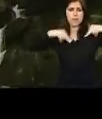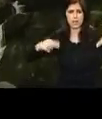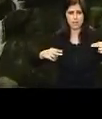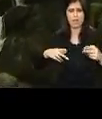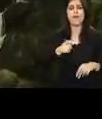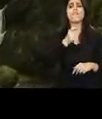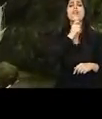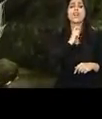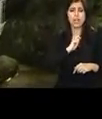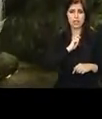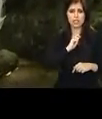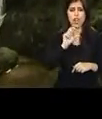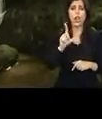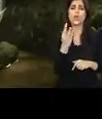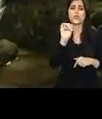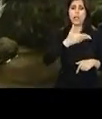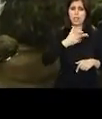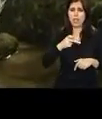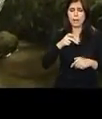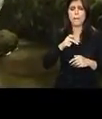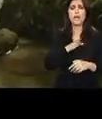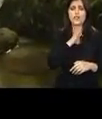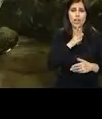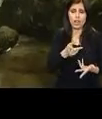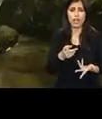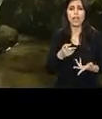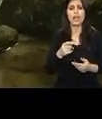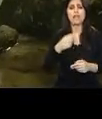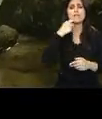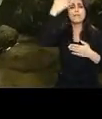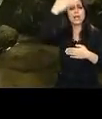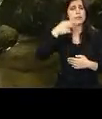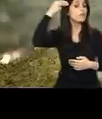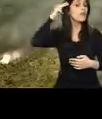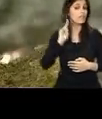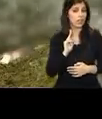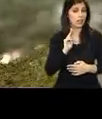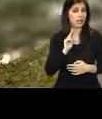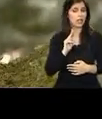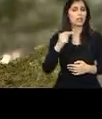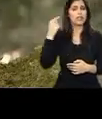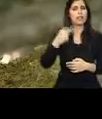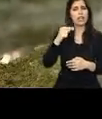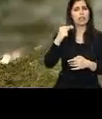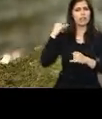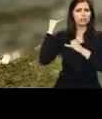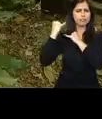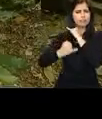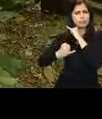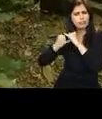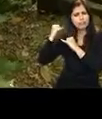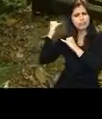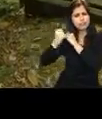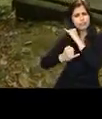of Castelo de Paiva, Felgueiras, Lousada, Passos de Ferreira, Paredes and Penafiel became established